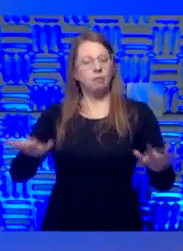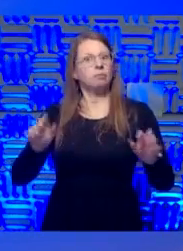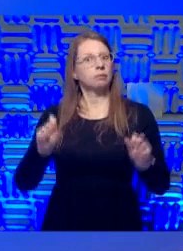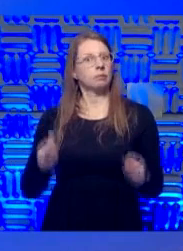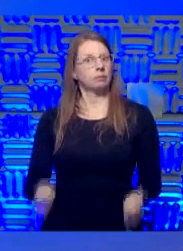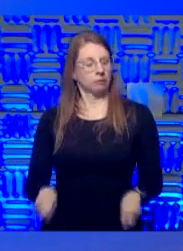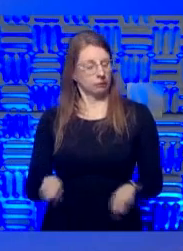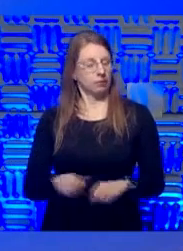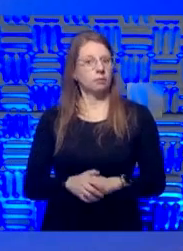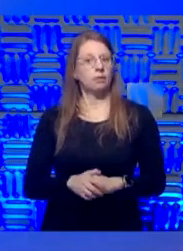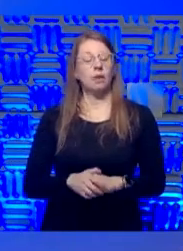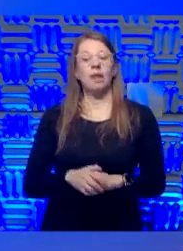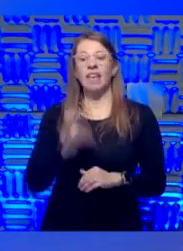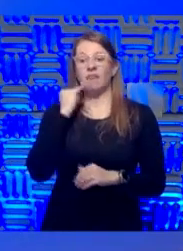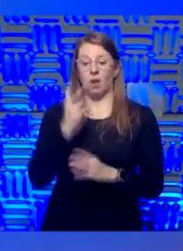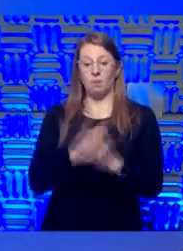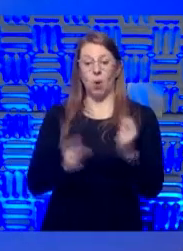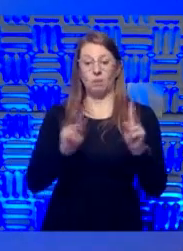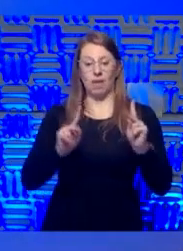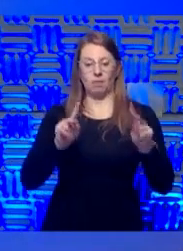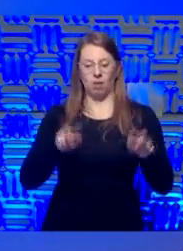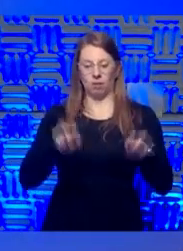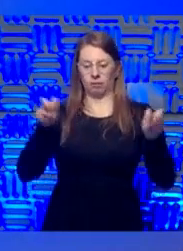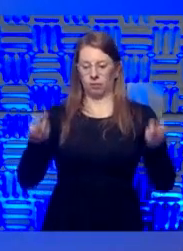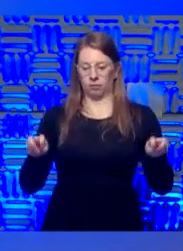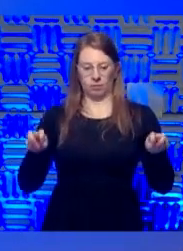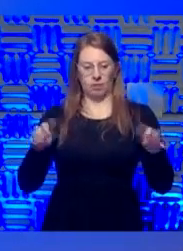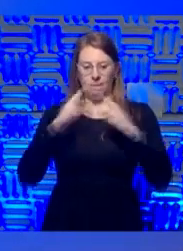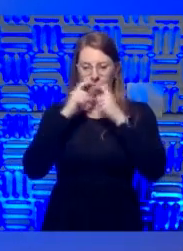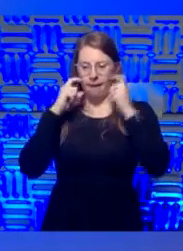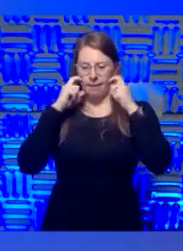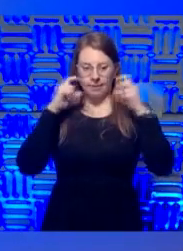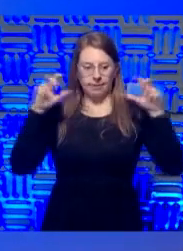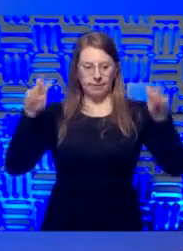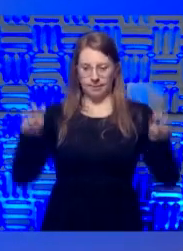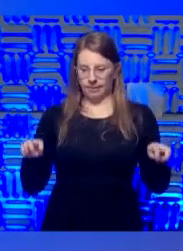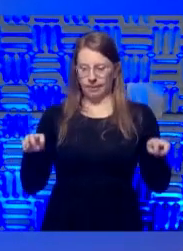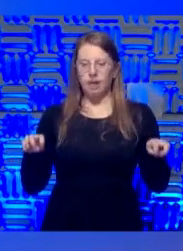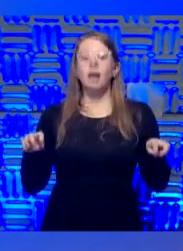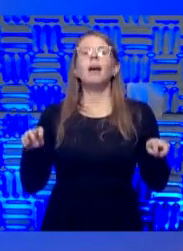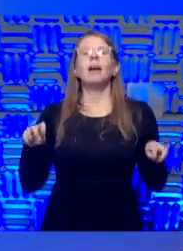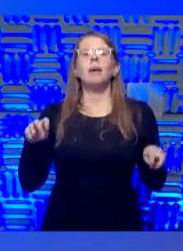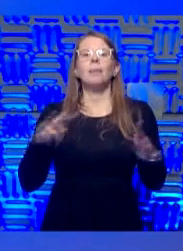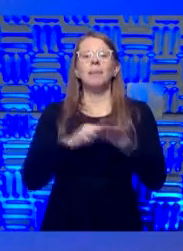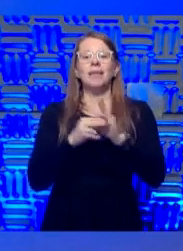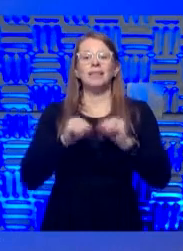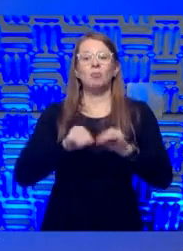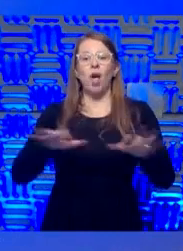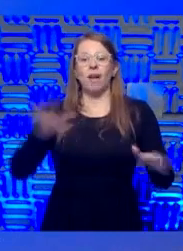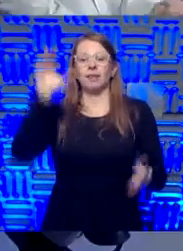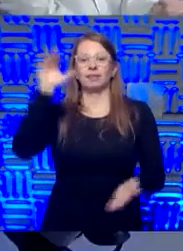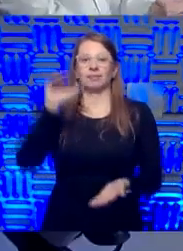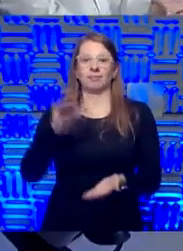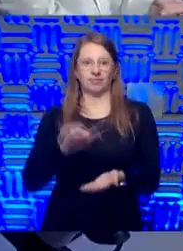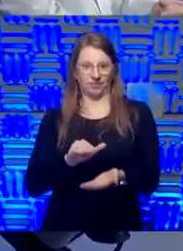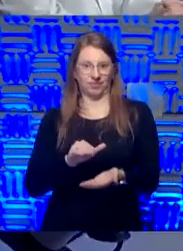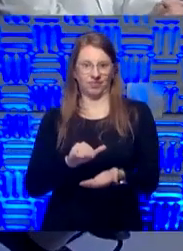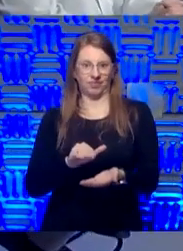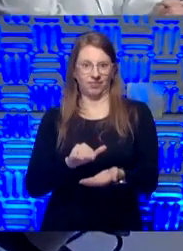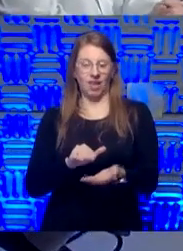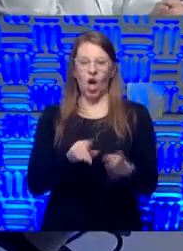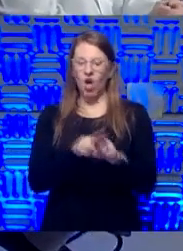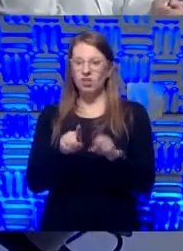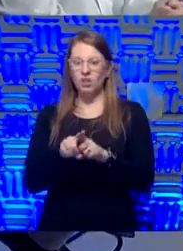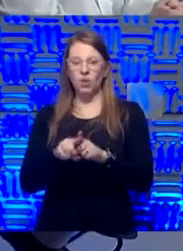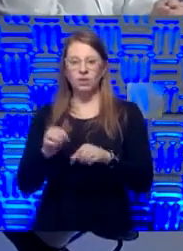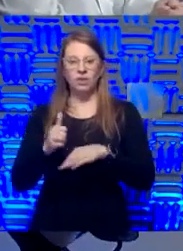both parties have masks on and the distance is further, we know that there is a decreased spread of the disease. So. And that false sense of security,